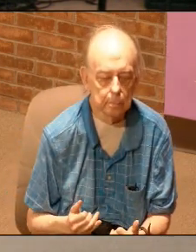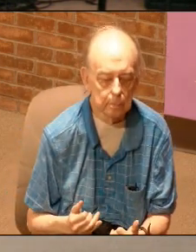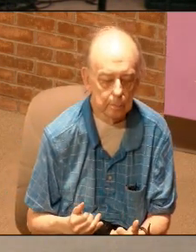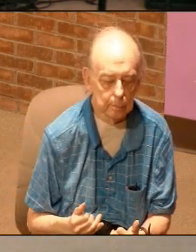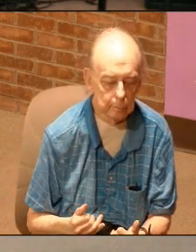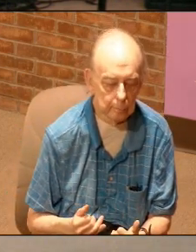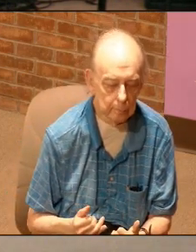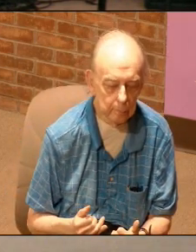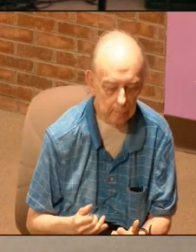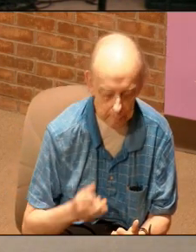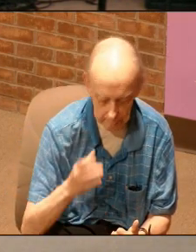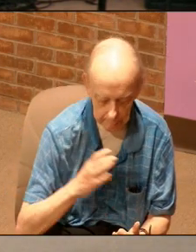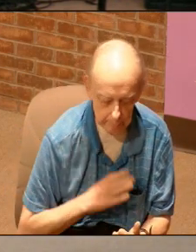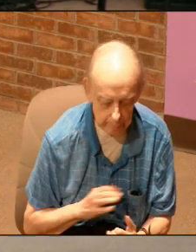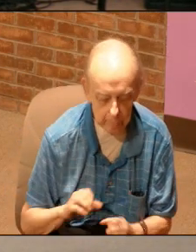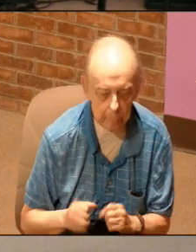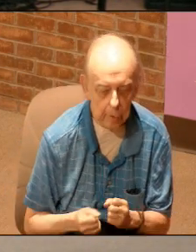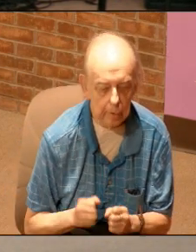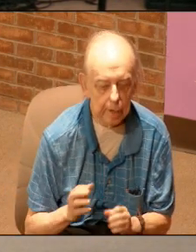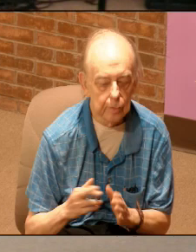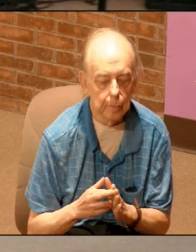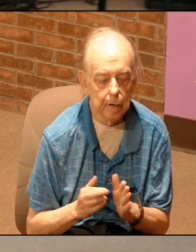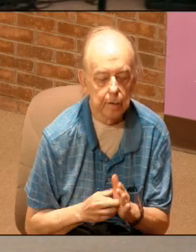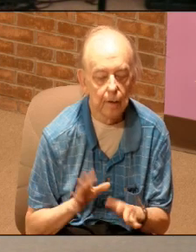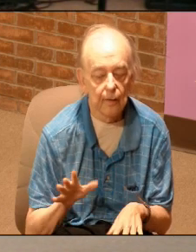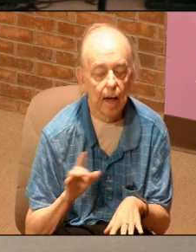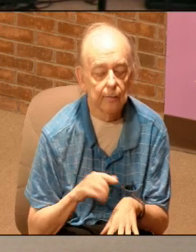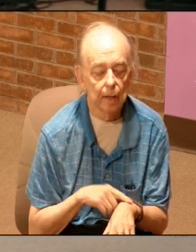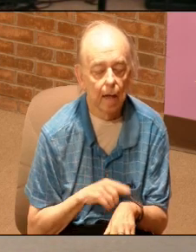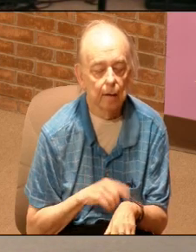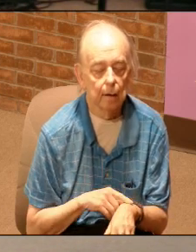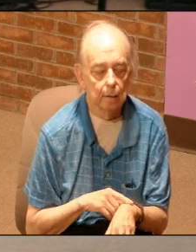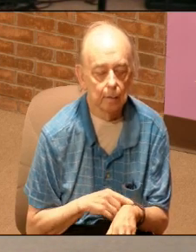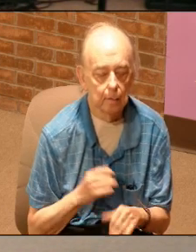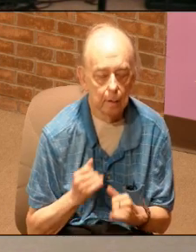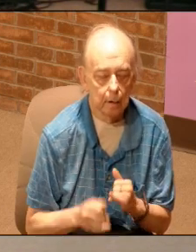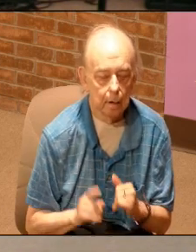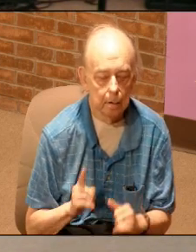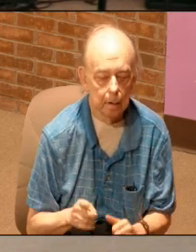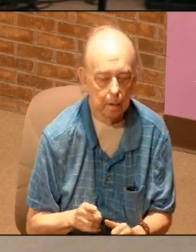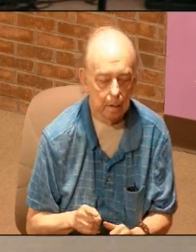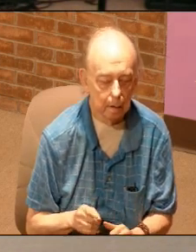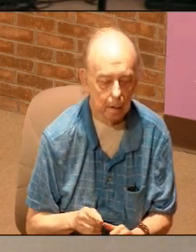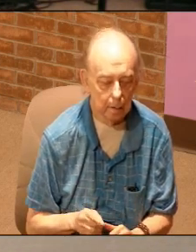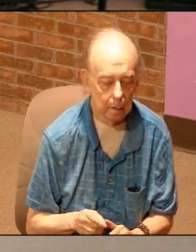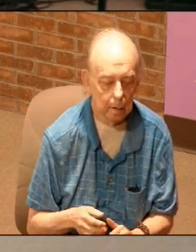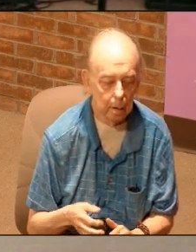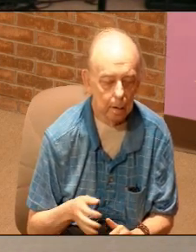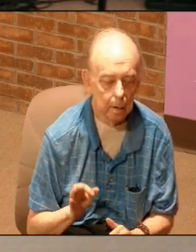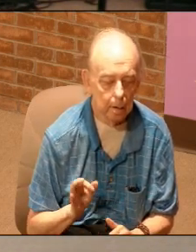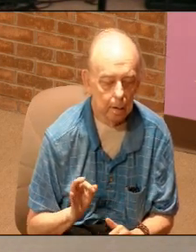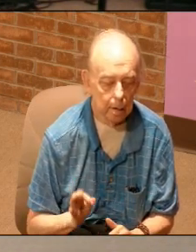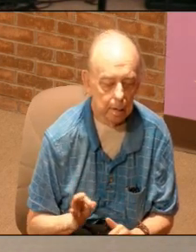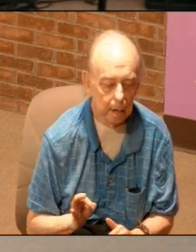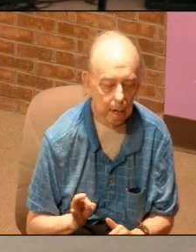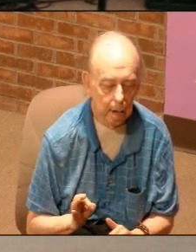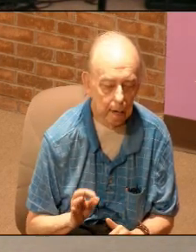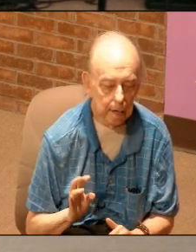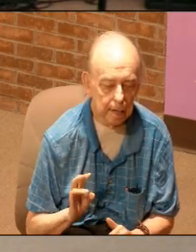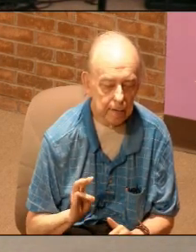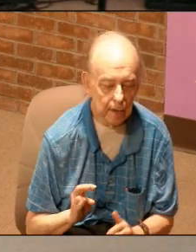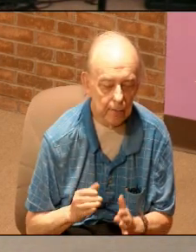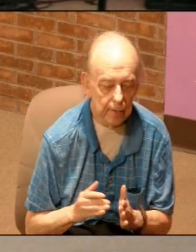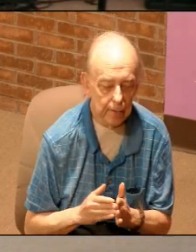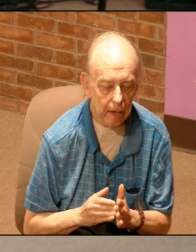he broke his record 5 times. The last one was 97,500